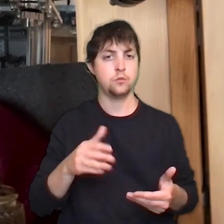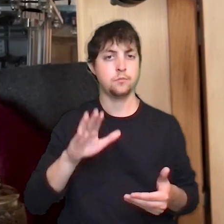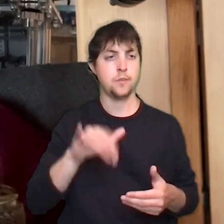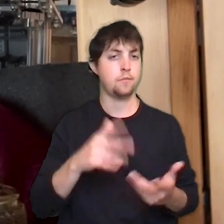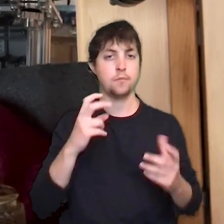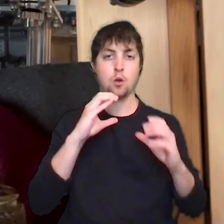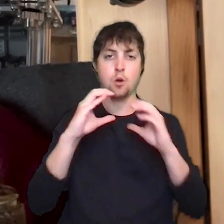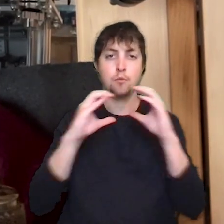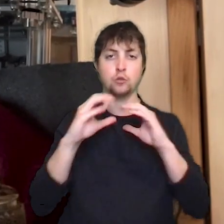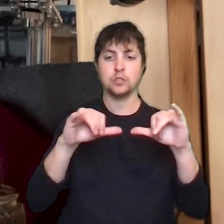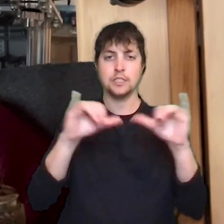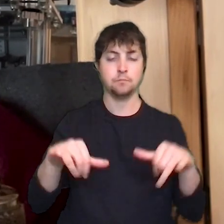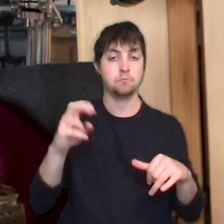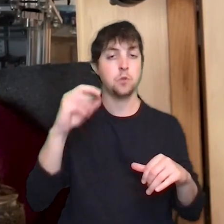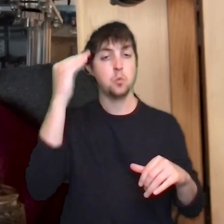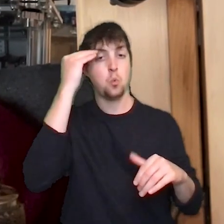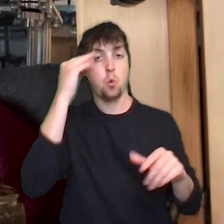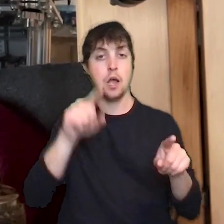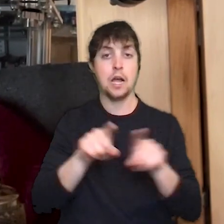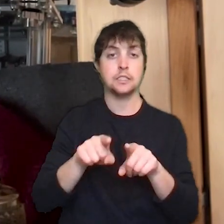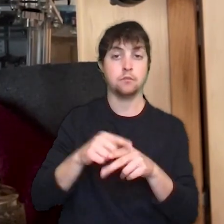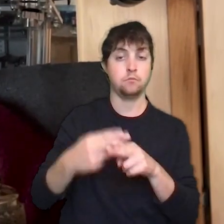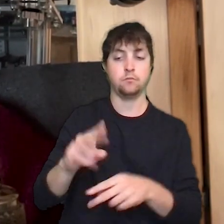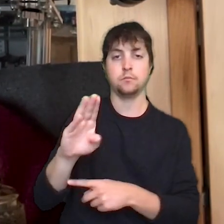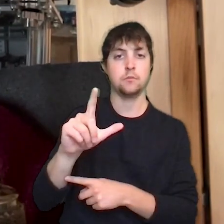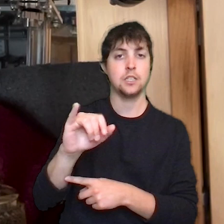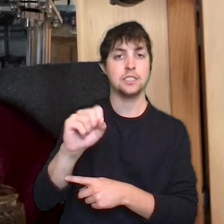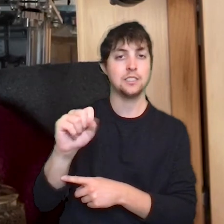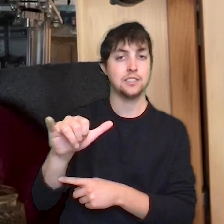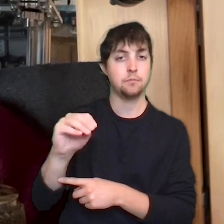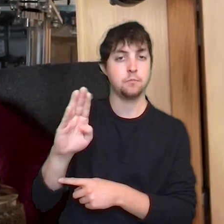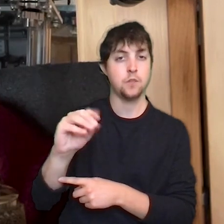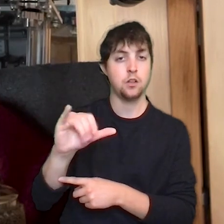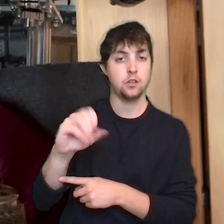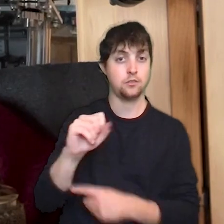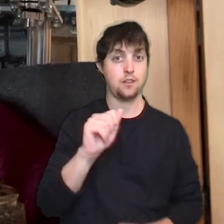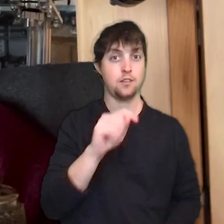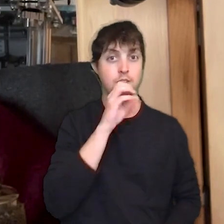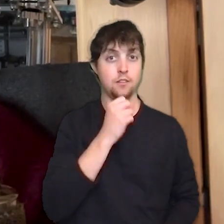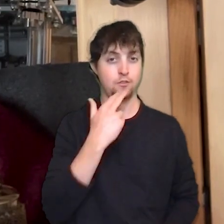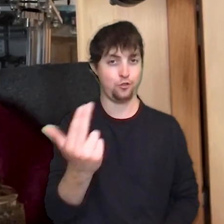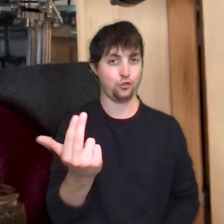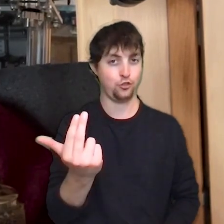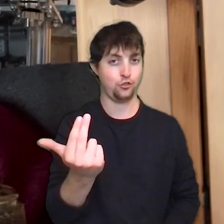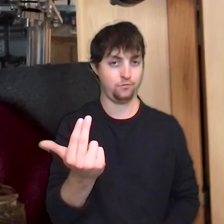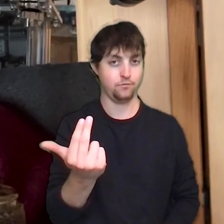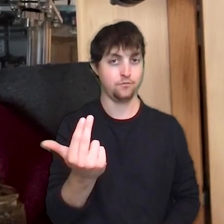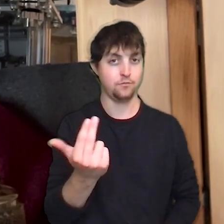introduced to the communication system known as bliss symbolics at the age